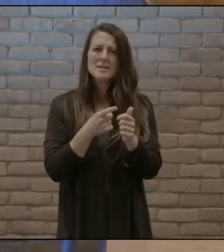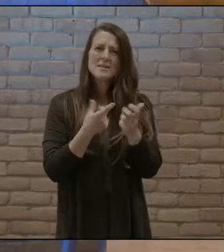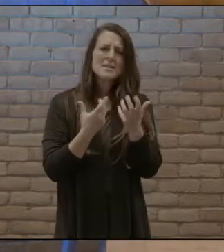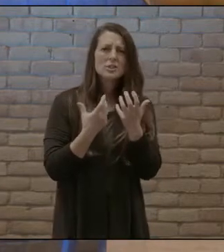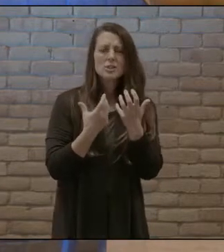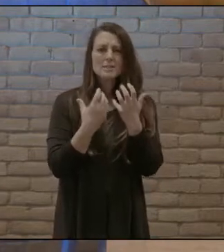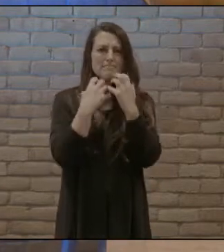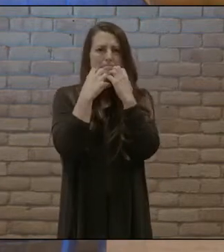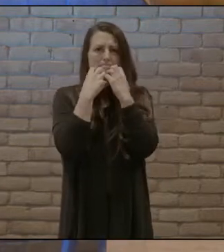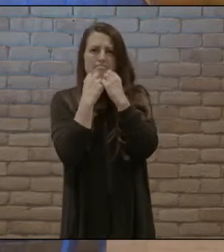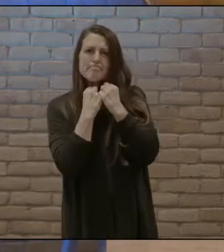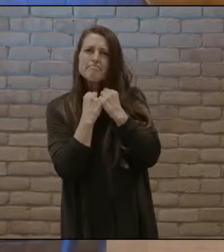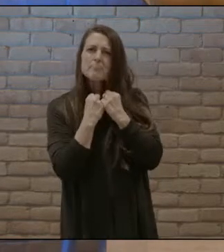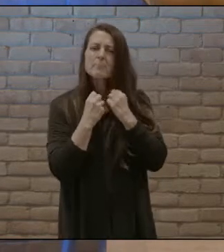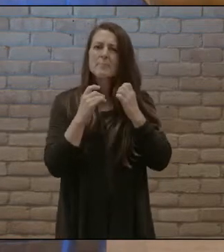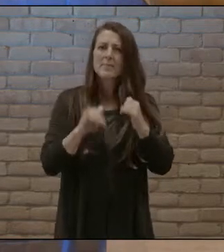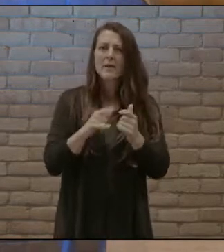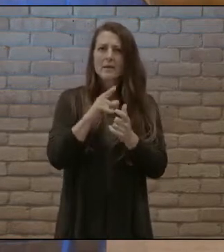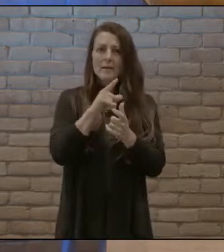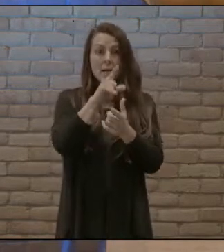How do we lean into this and